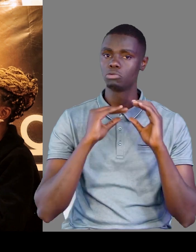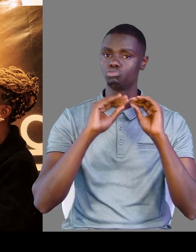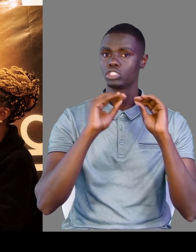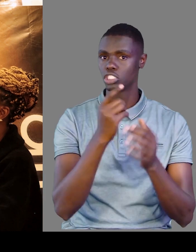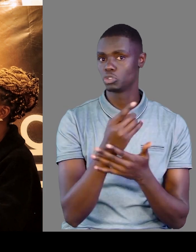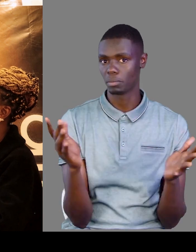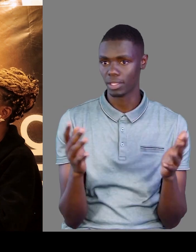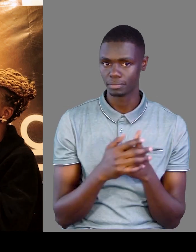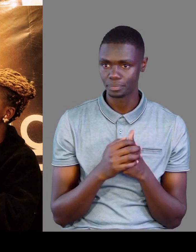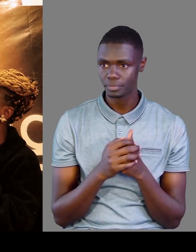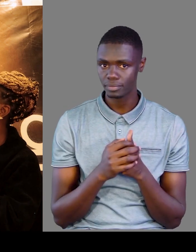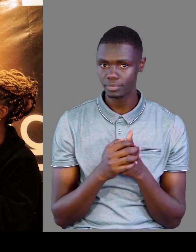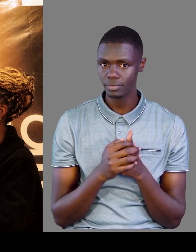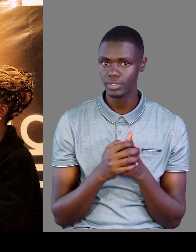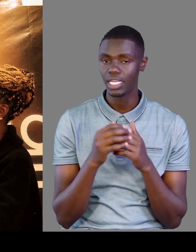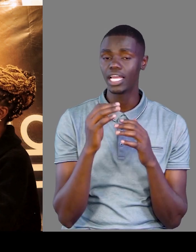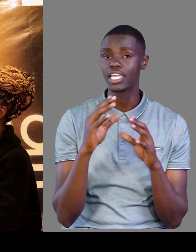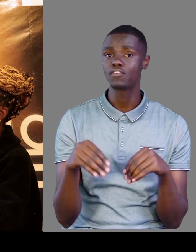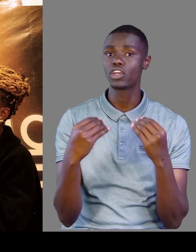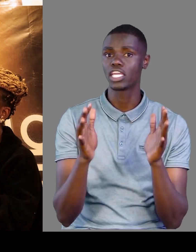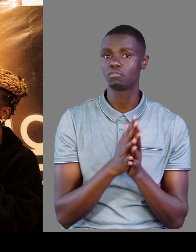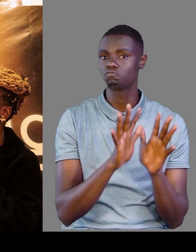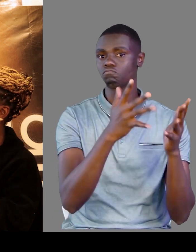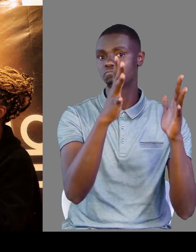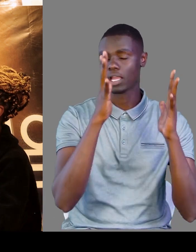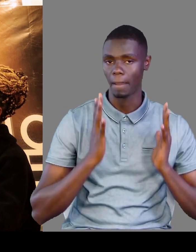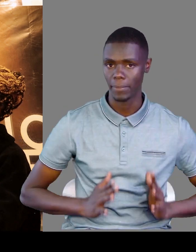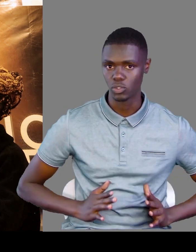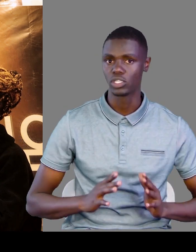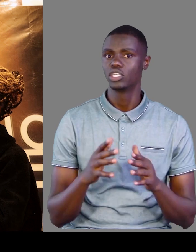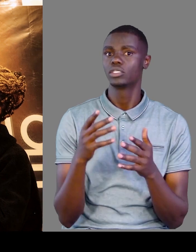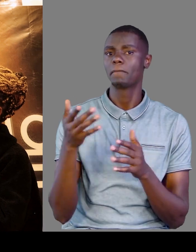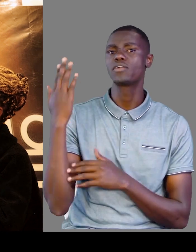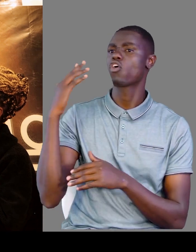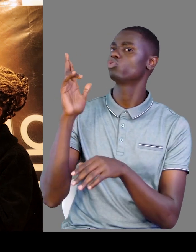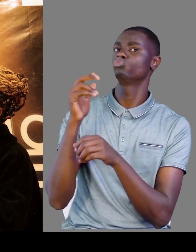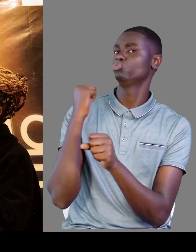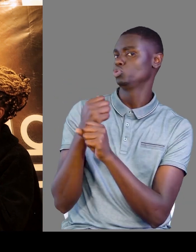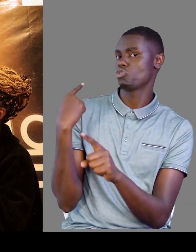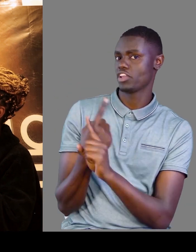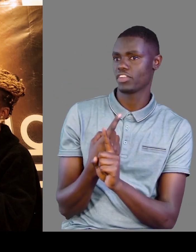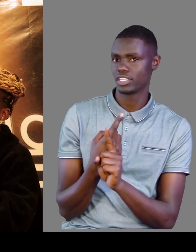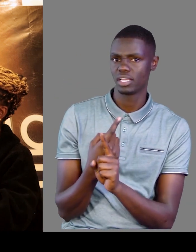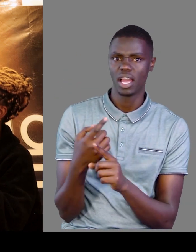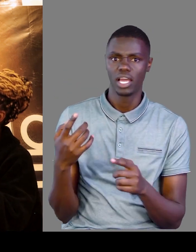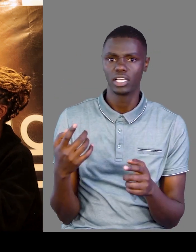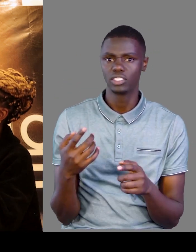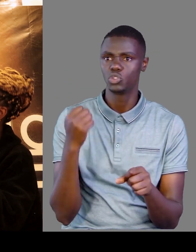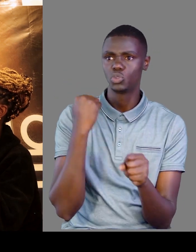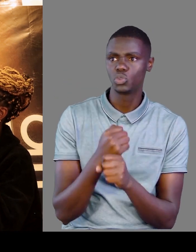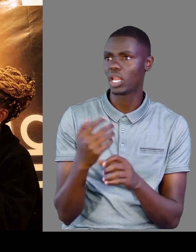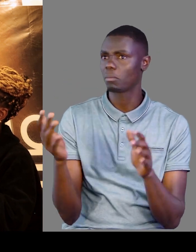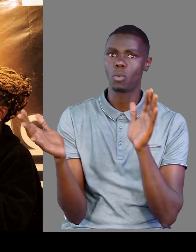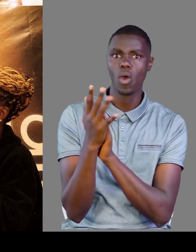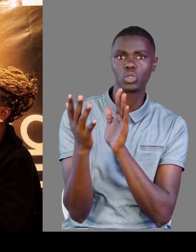don't know, back in the day when you are giving applause to someone, there's a way you used to do it, right? kuna time walikuwa nasema unapenda 1,